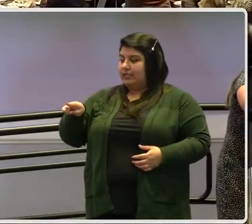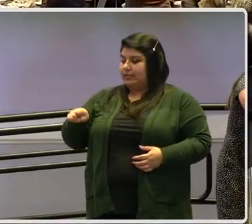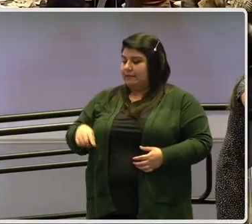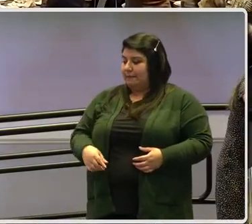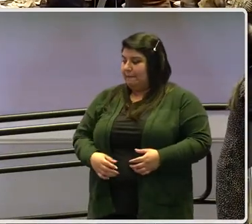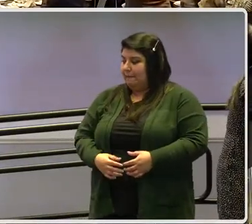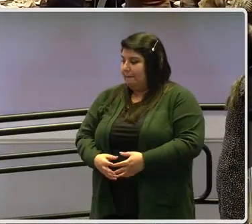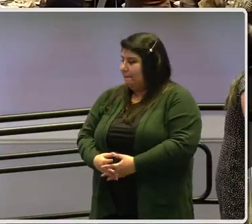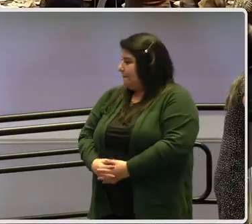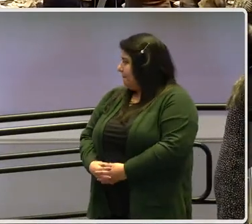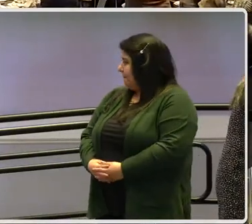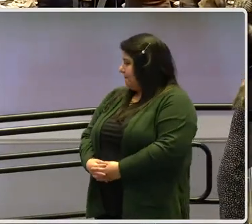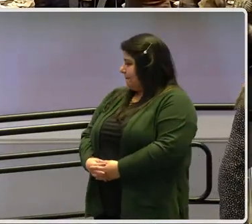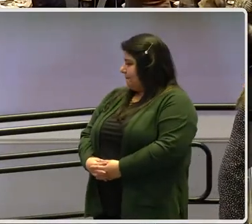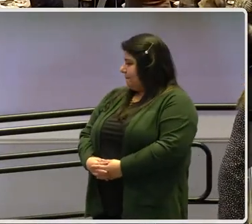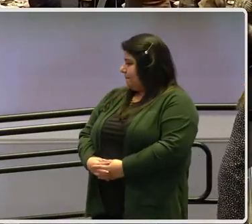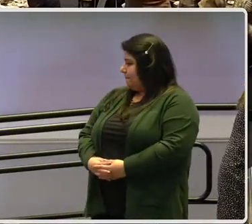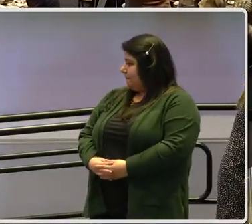volume up.